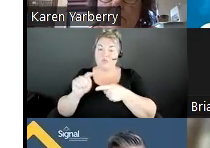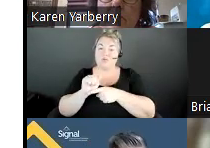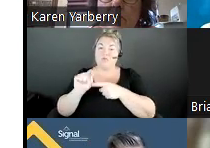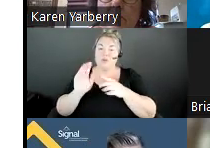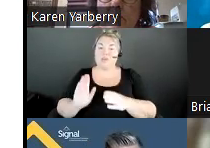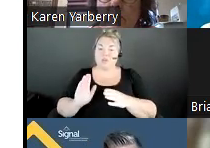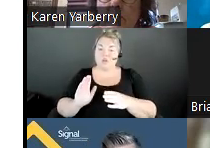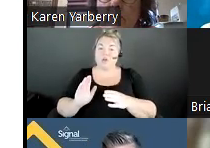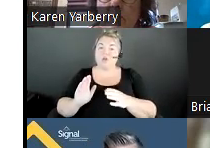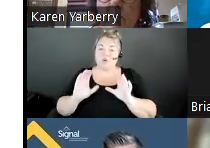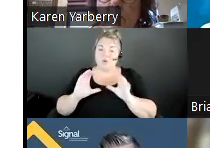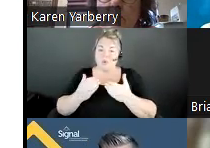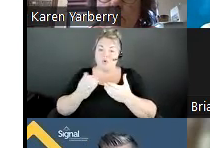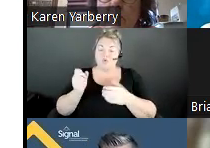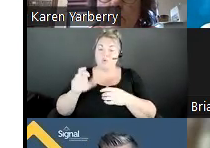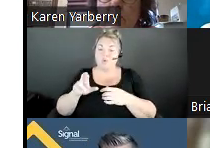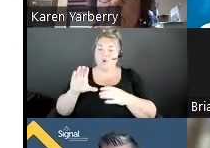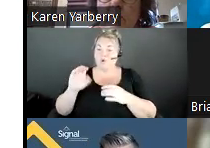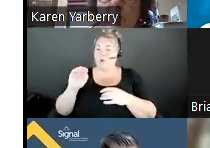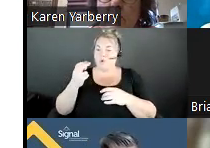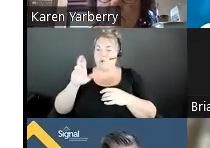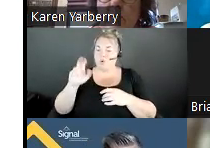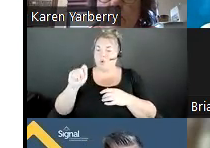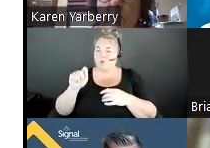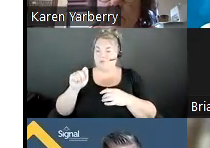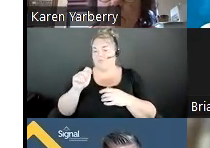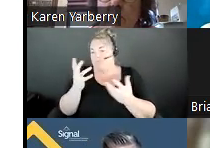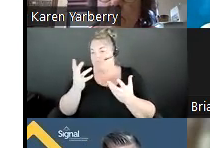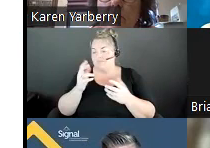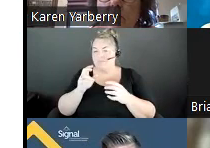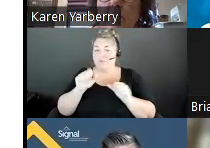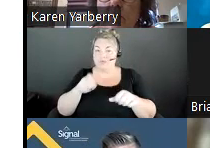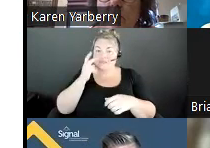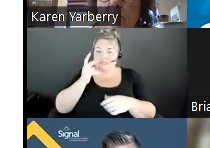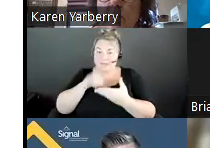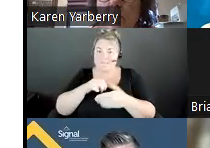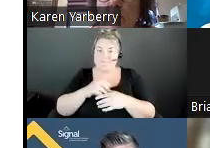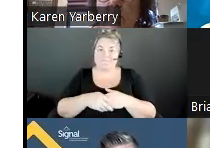course or cohort, if you will, so that you can see that.